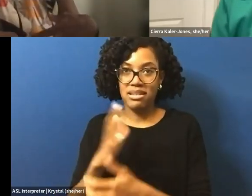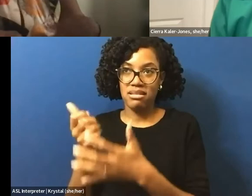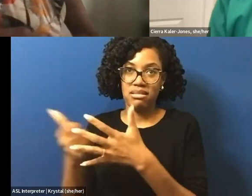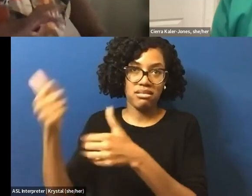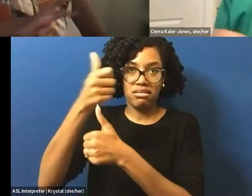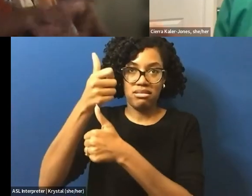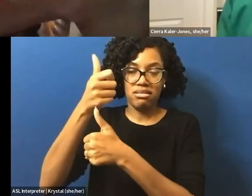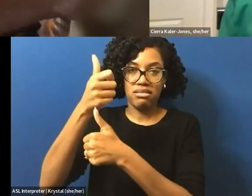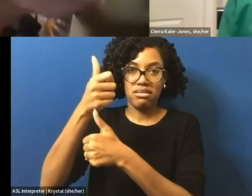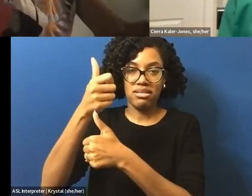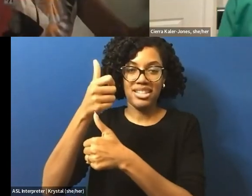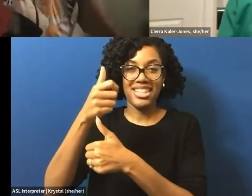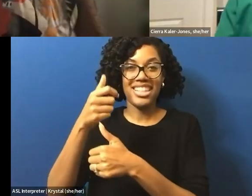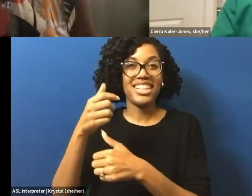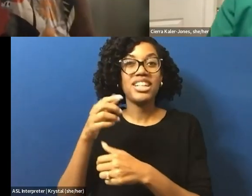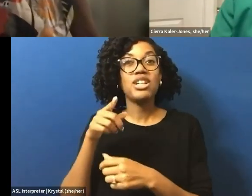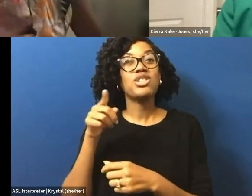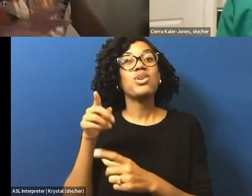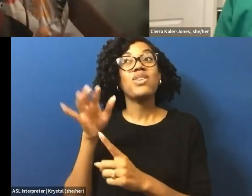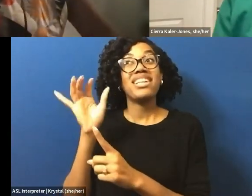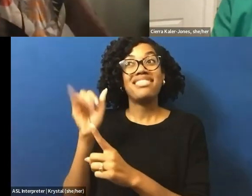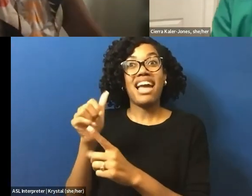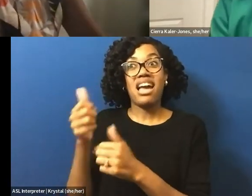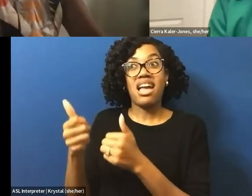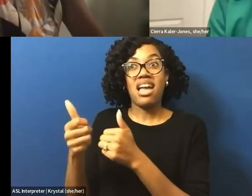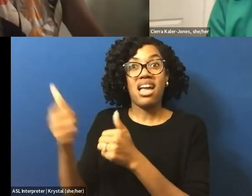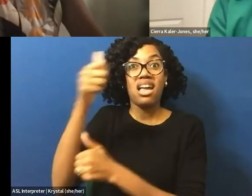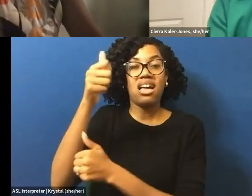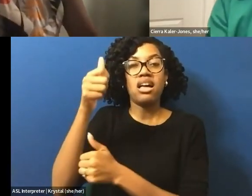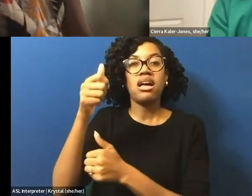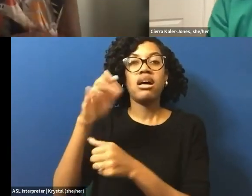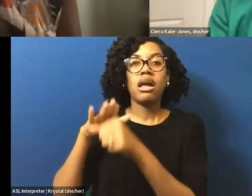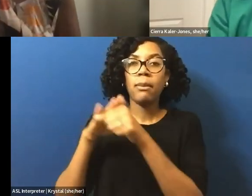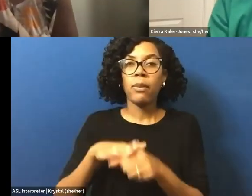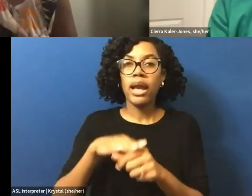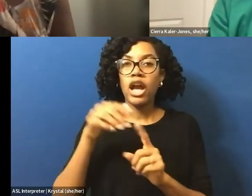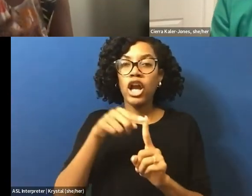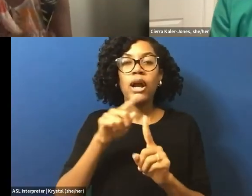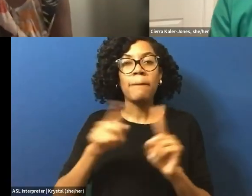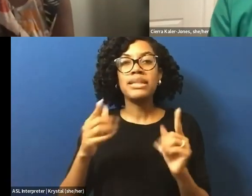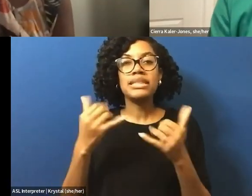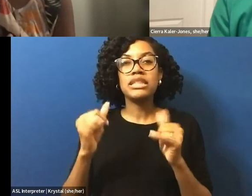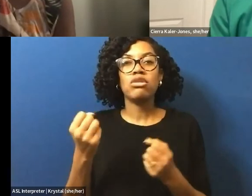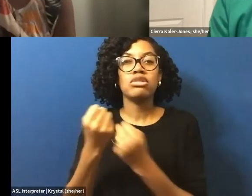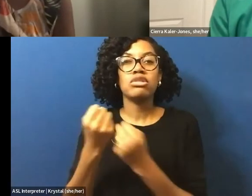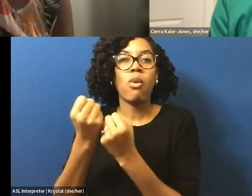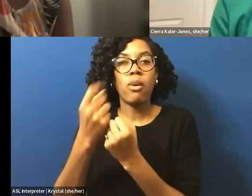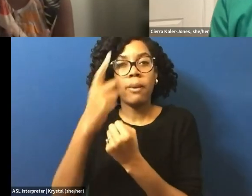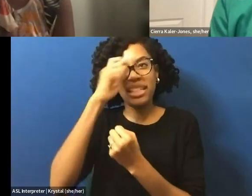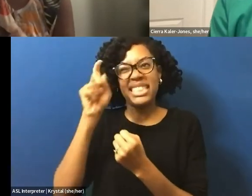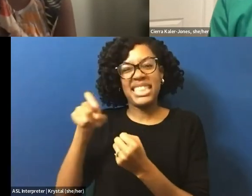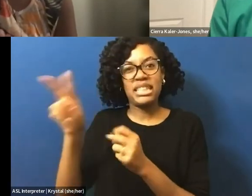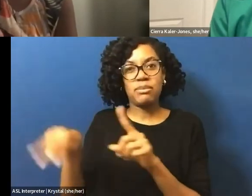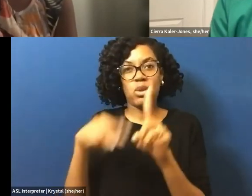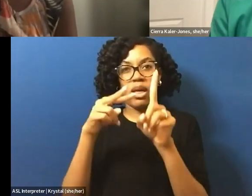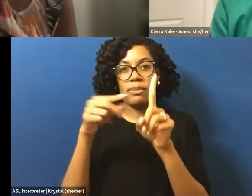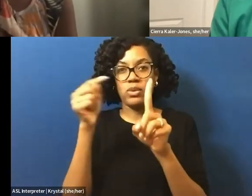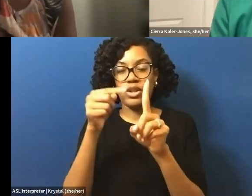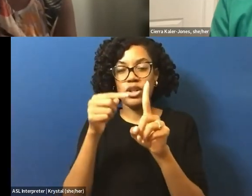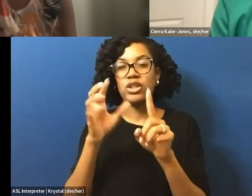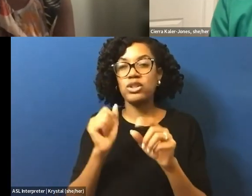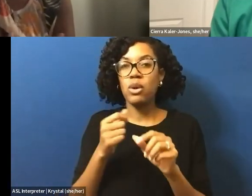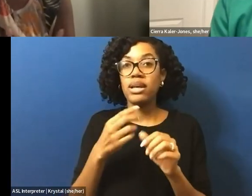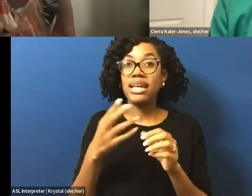her, but it applied to all the other women, and particularly the young women. So if you talk to younger activists, particularly those